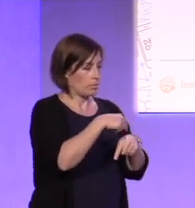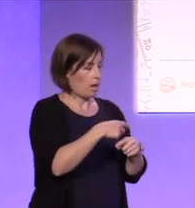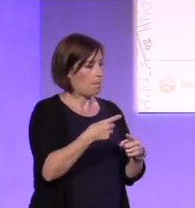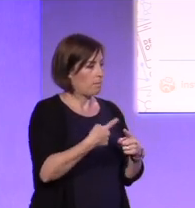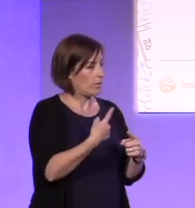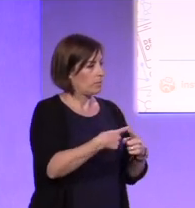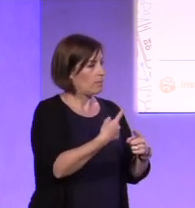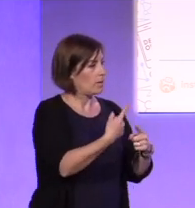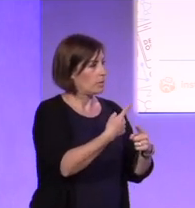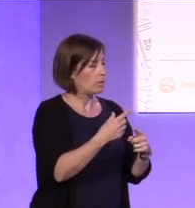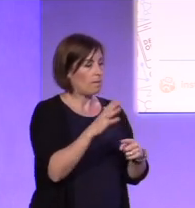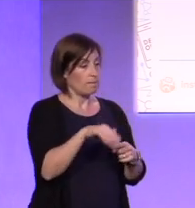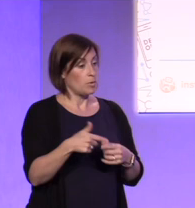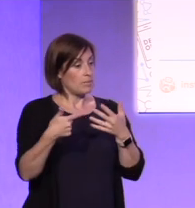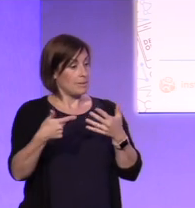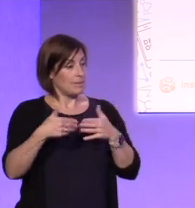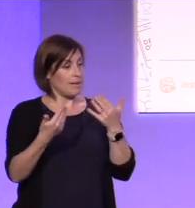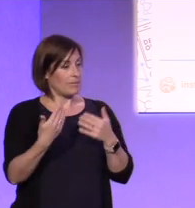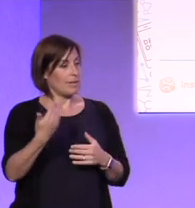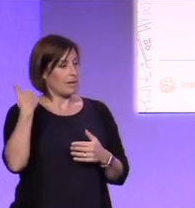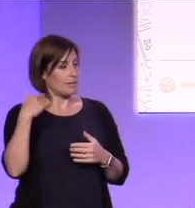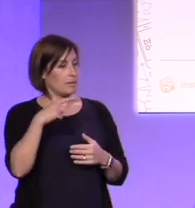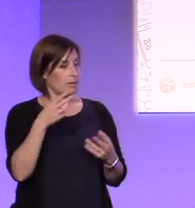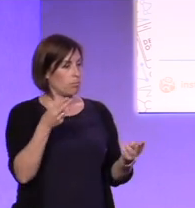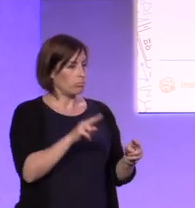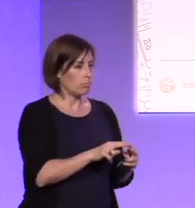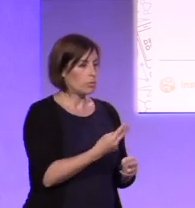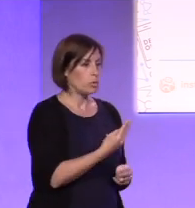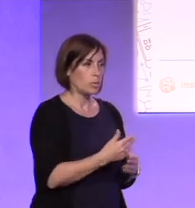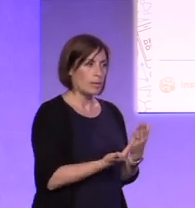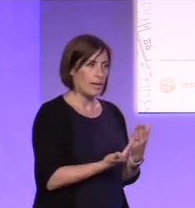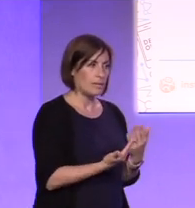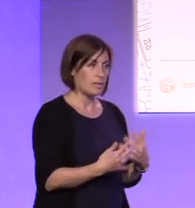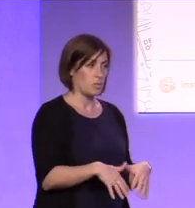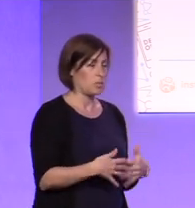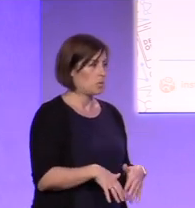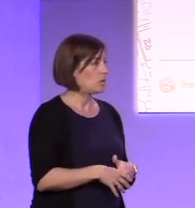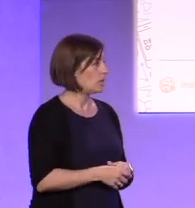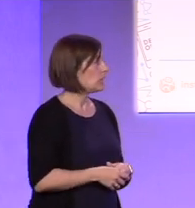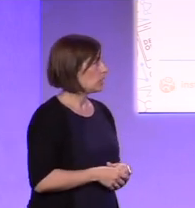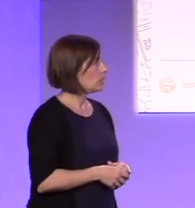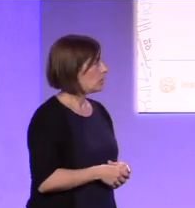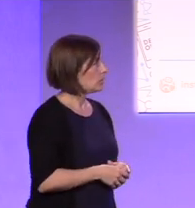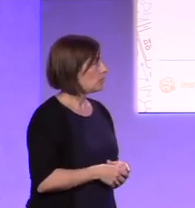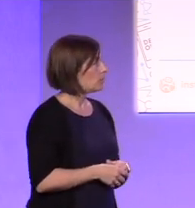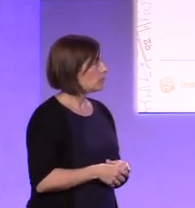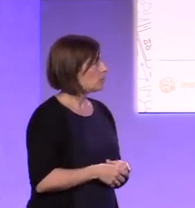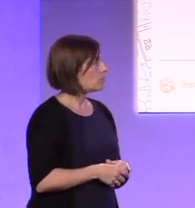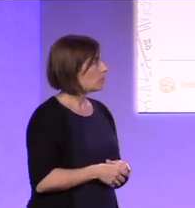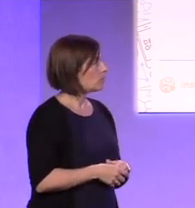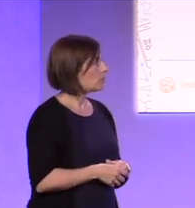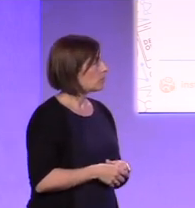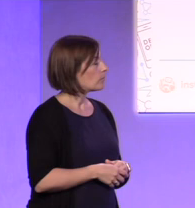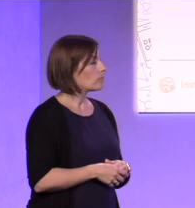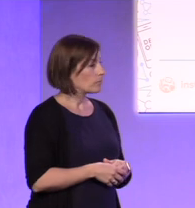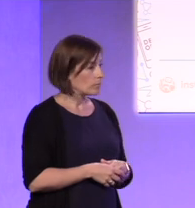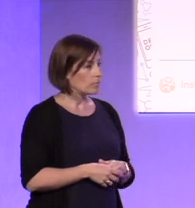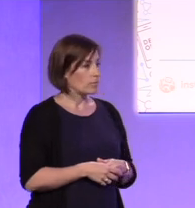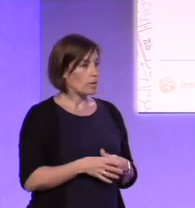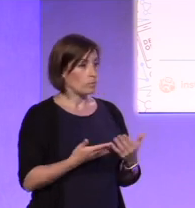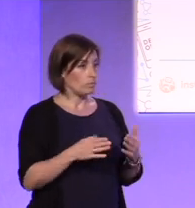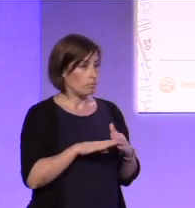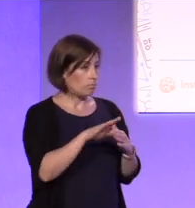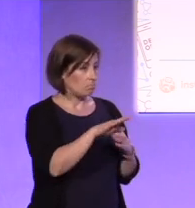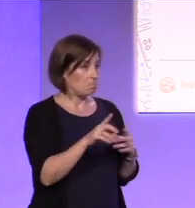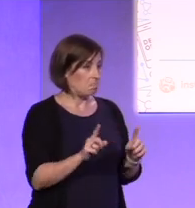went down from 7 days down to 2 days, which was a really good achievement. So where do we go from here then? Well,